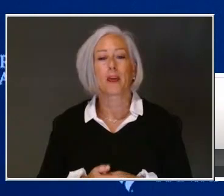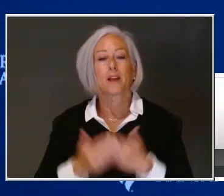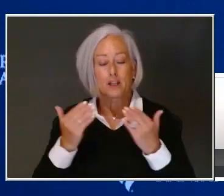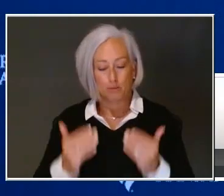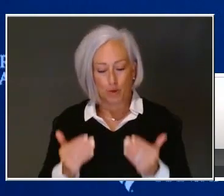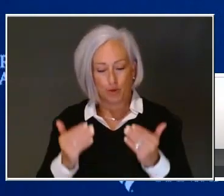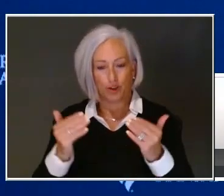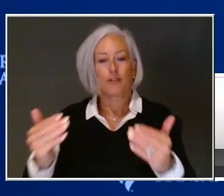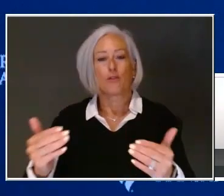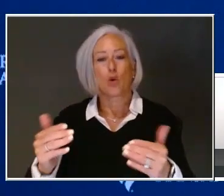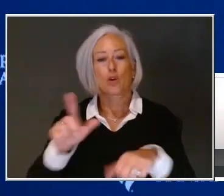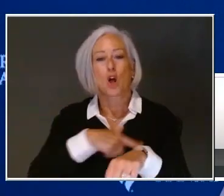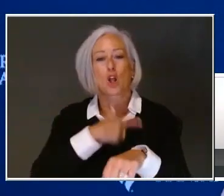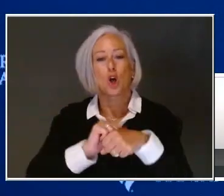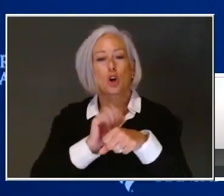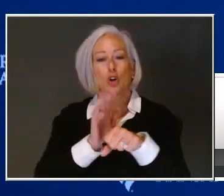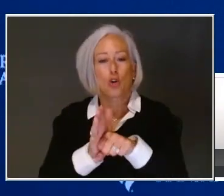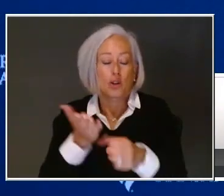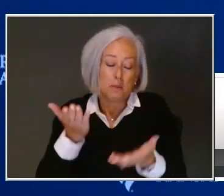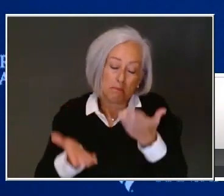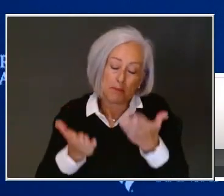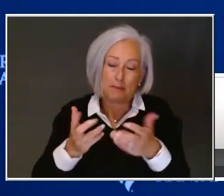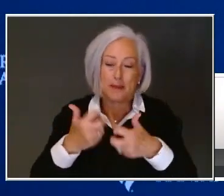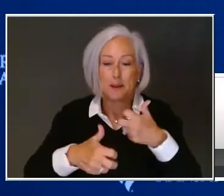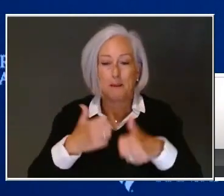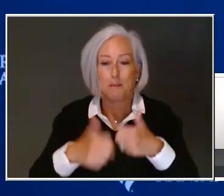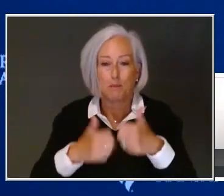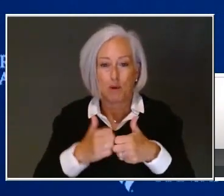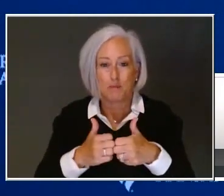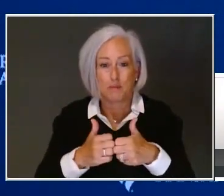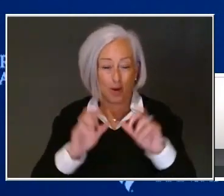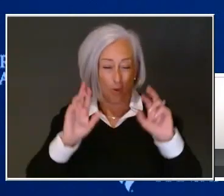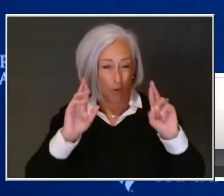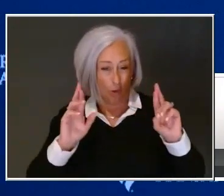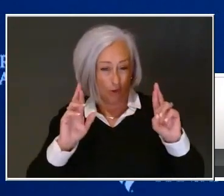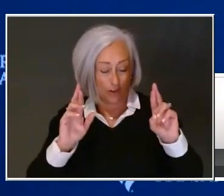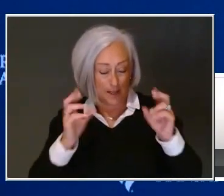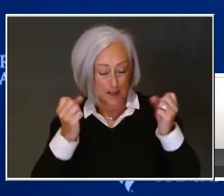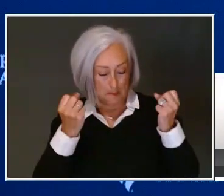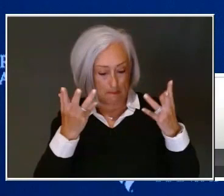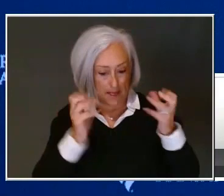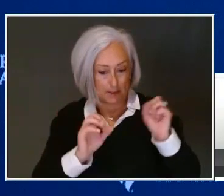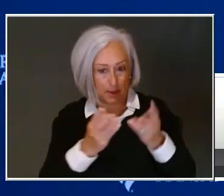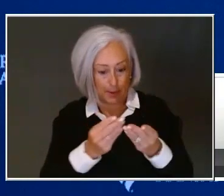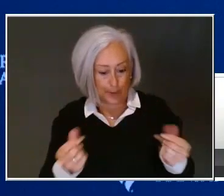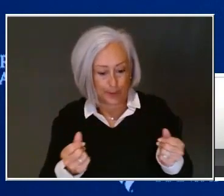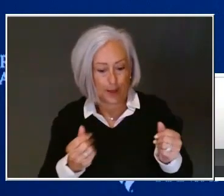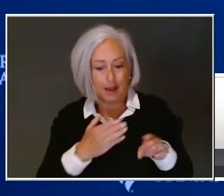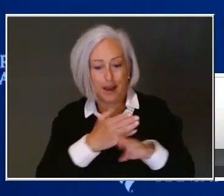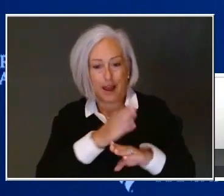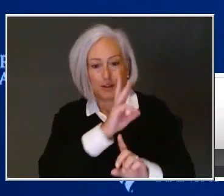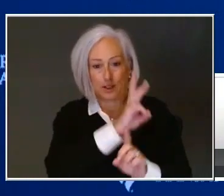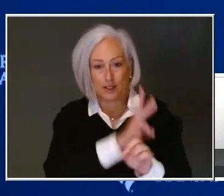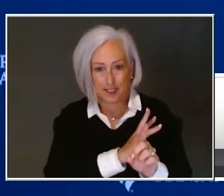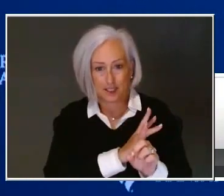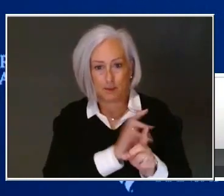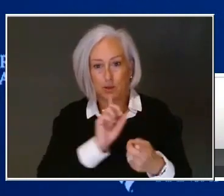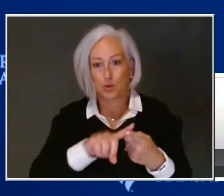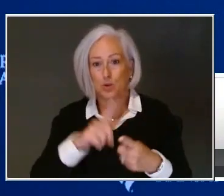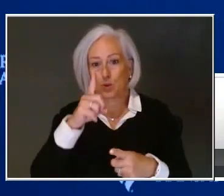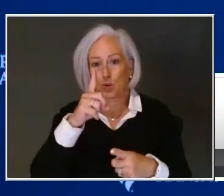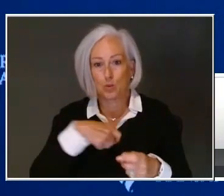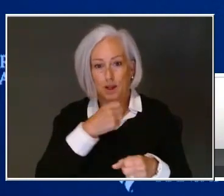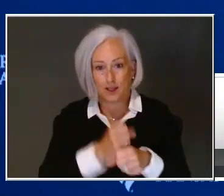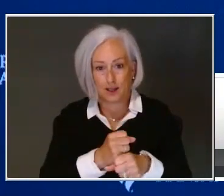issue. Hopefully most people will get to resolve that, especially within the 6 months to a year after that infection. But we know that some people are still going to